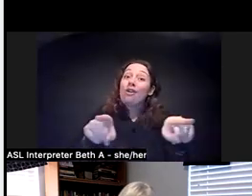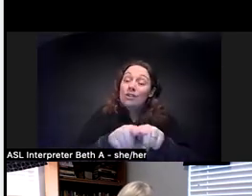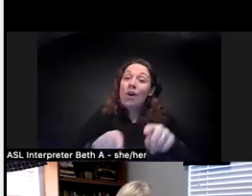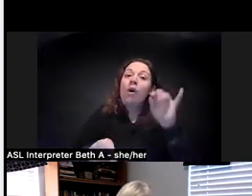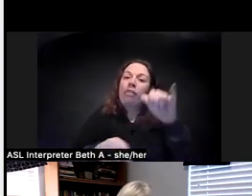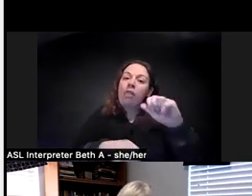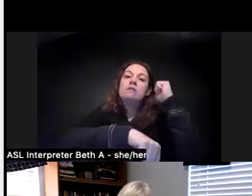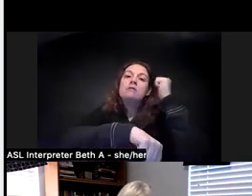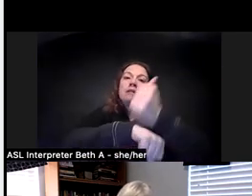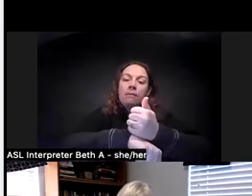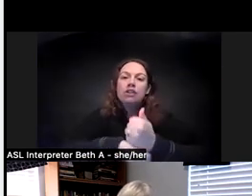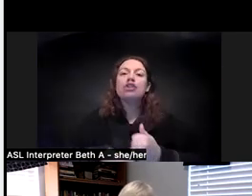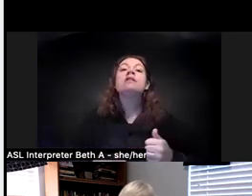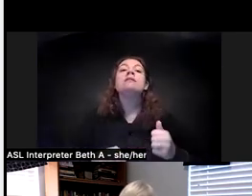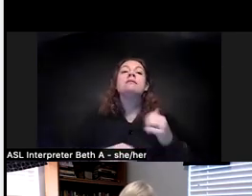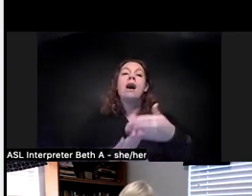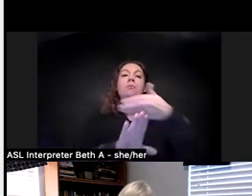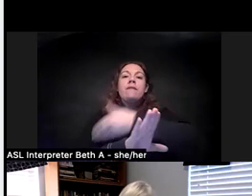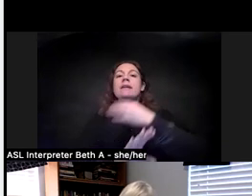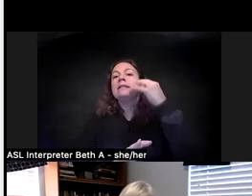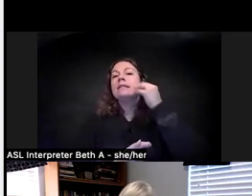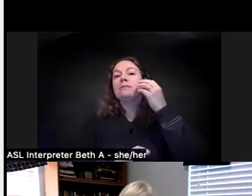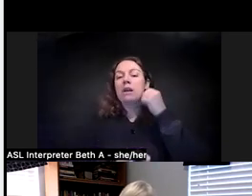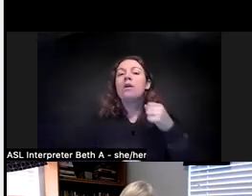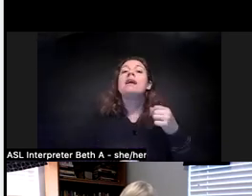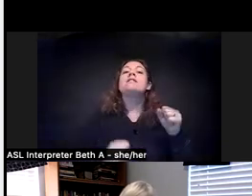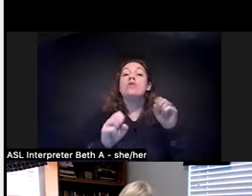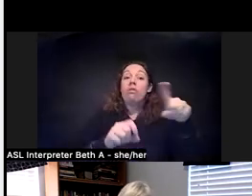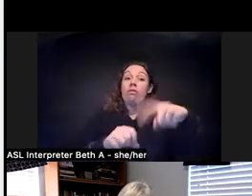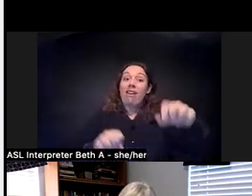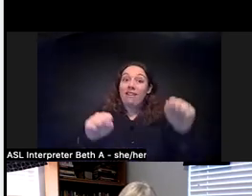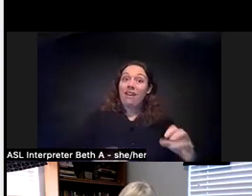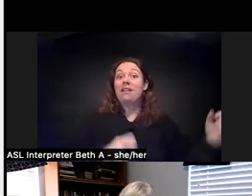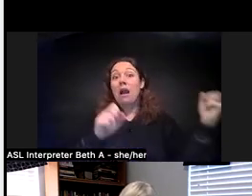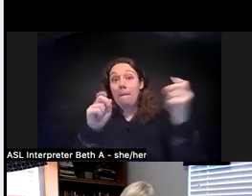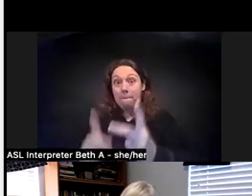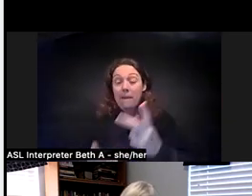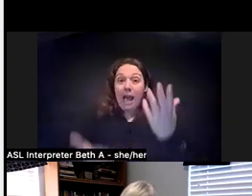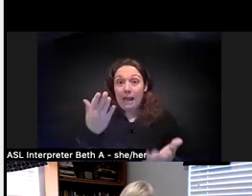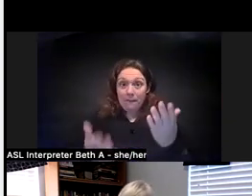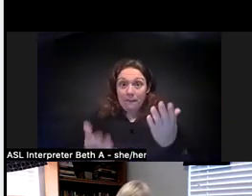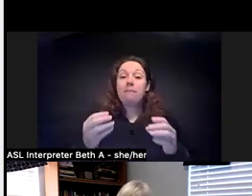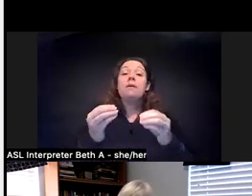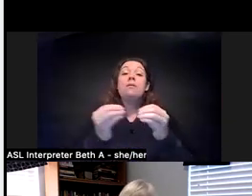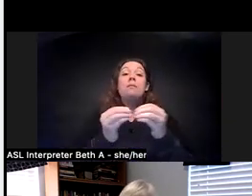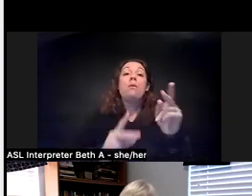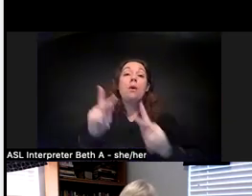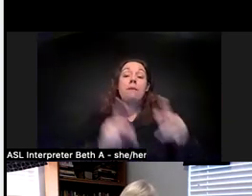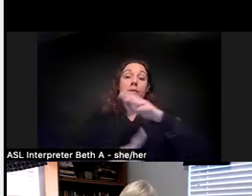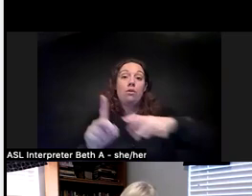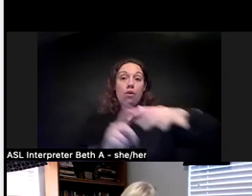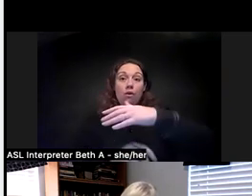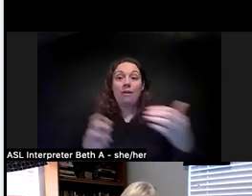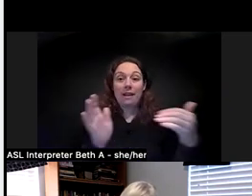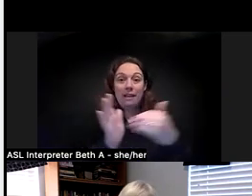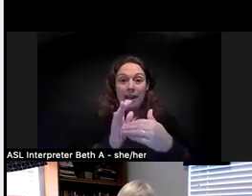people in the space. The second photograph is of a man who is quoted as saying, "I realize that when you